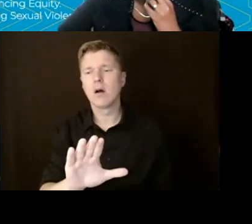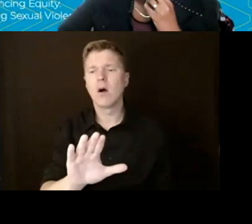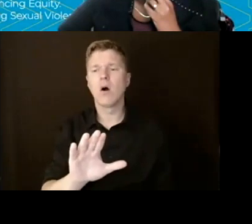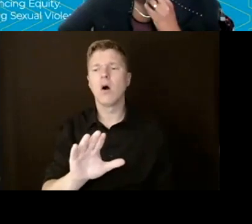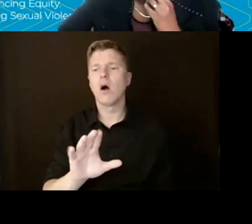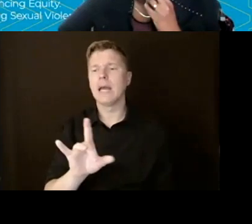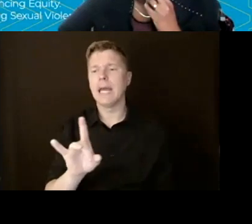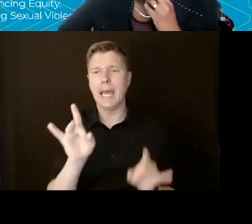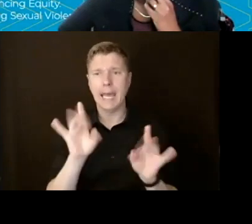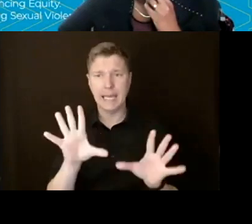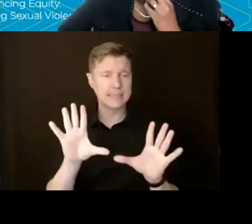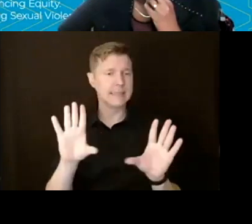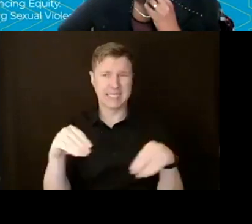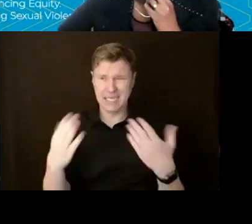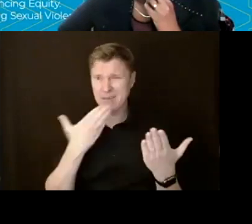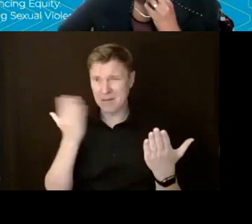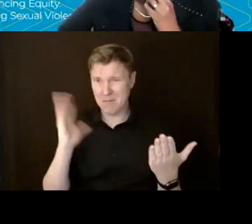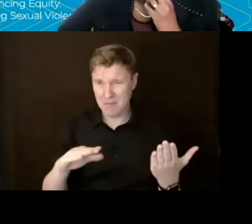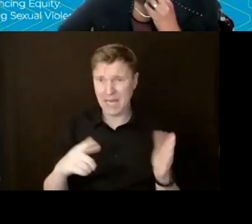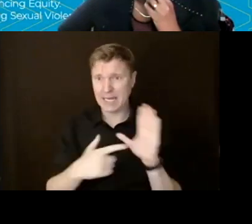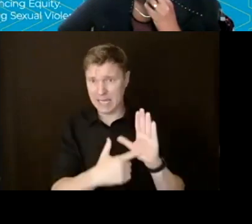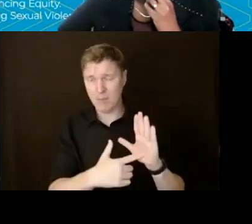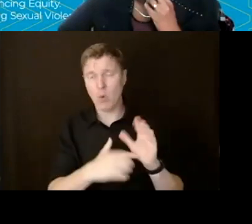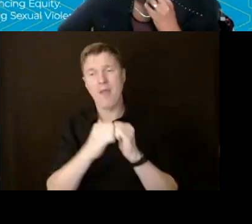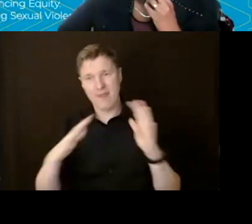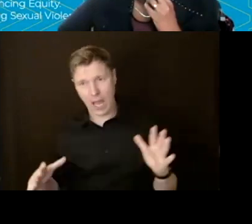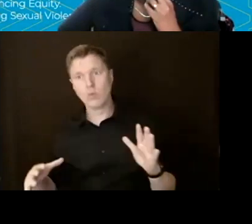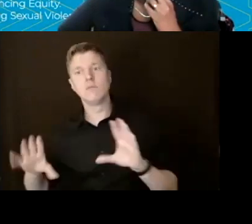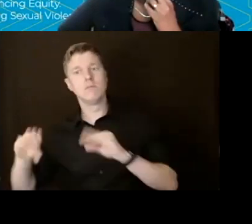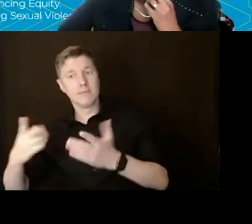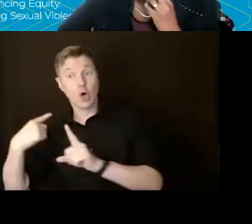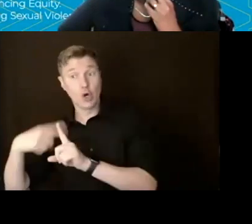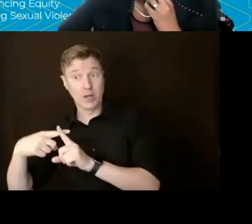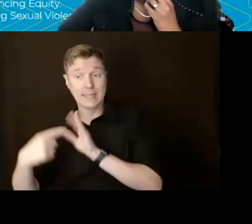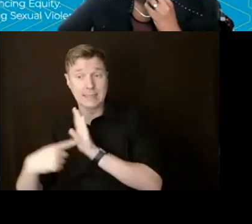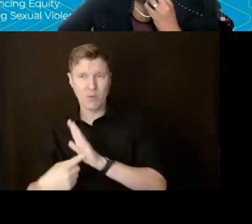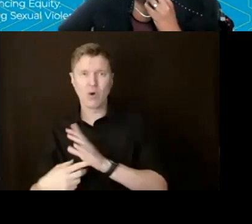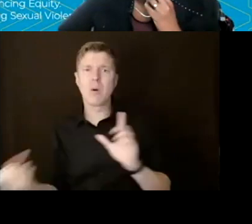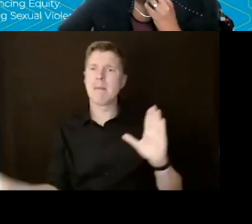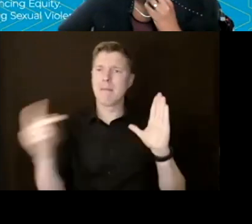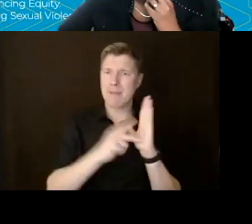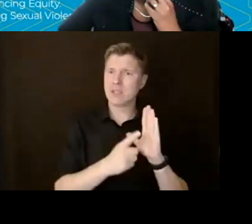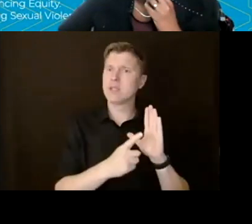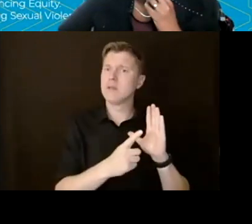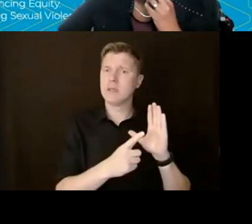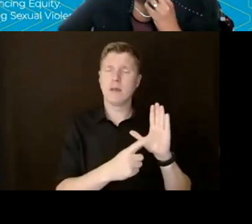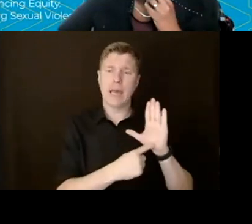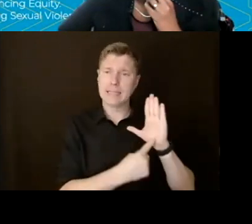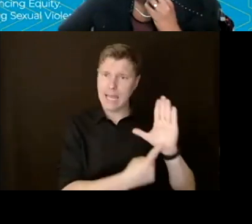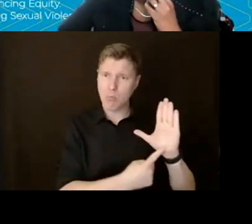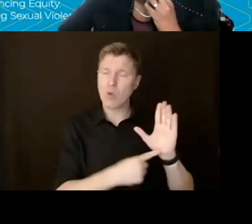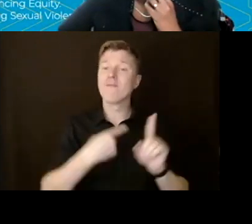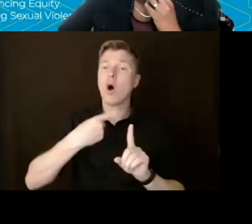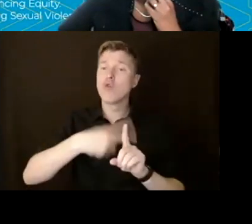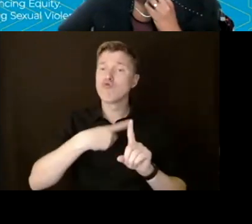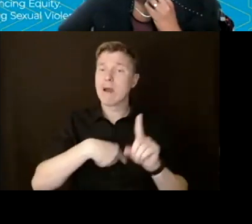like a bad example of something without giving them a good one. So I just want to name back to the original example of rent